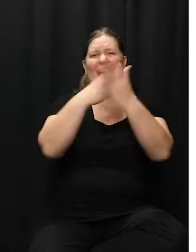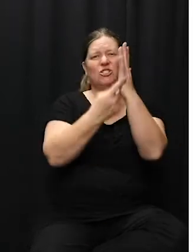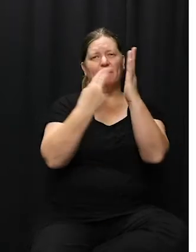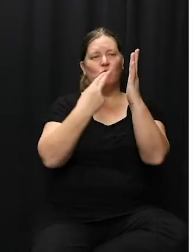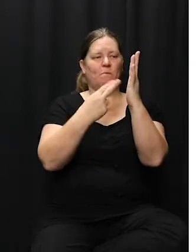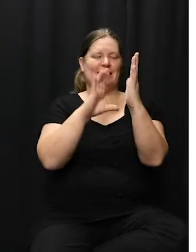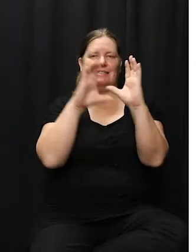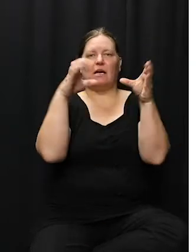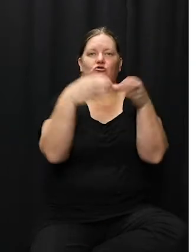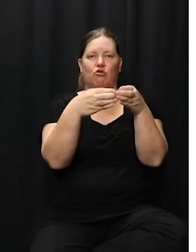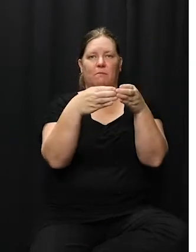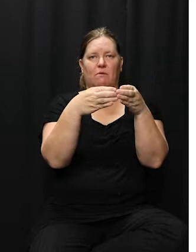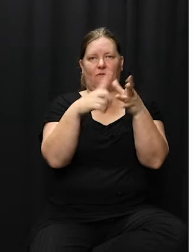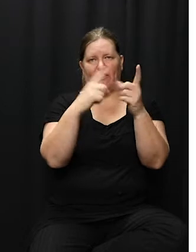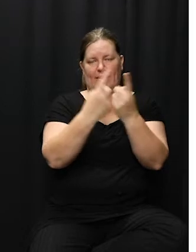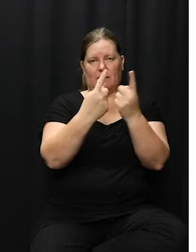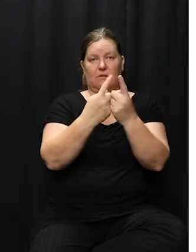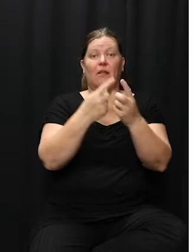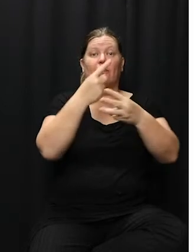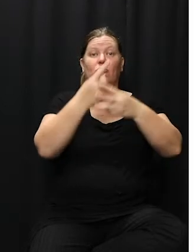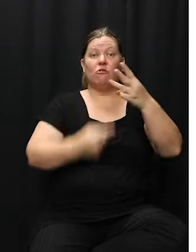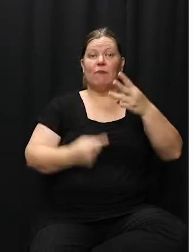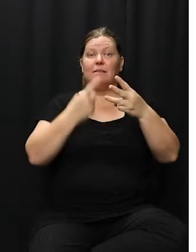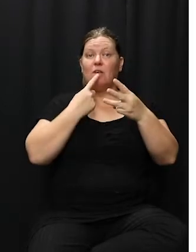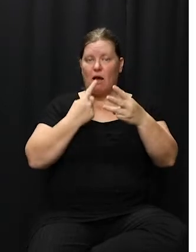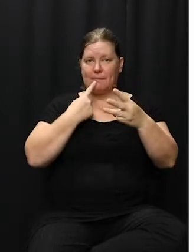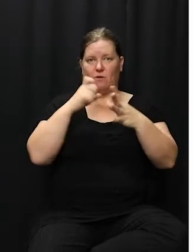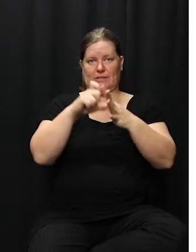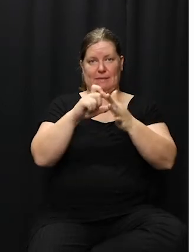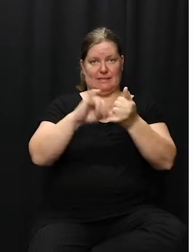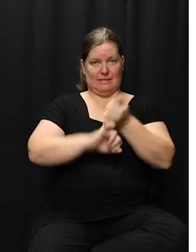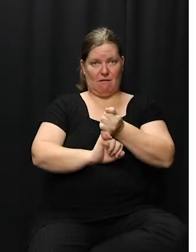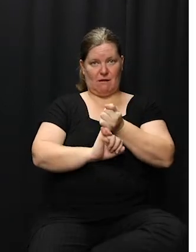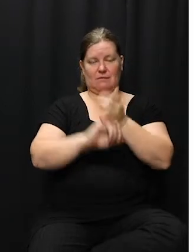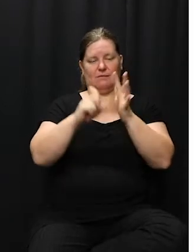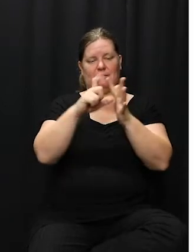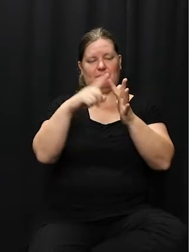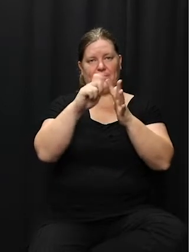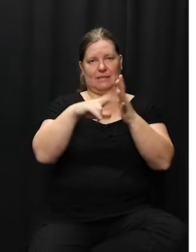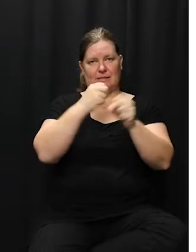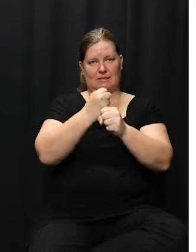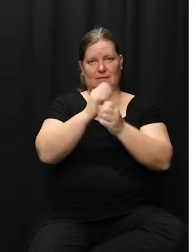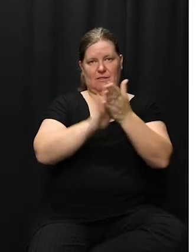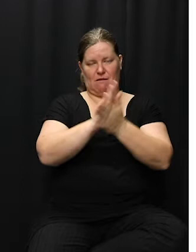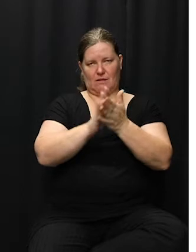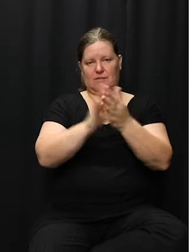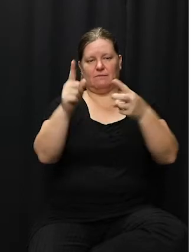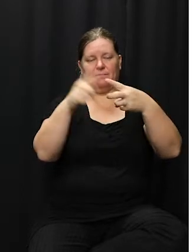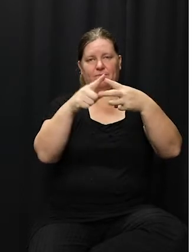So the hand shape is normally like a category of things. There are three types of depicting signs. You